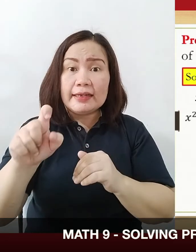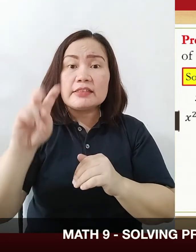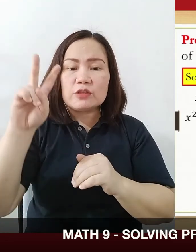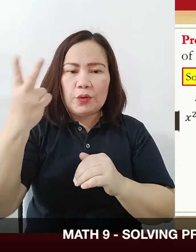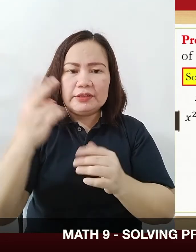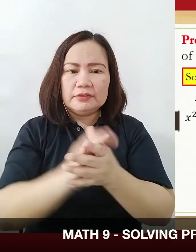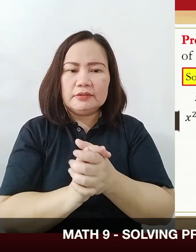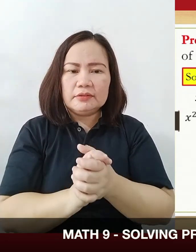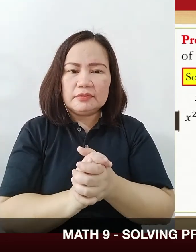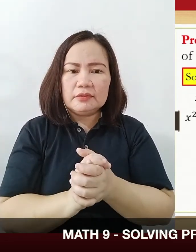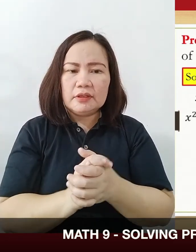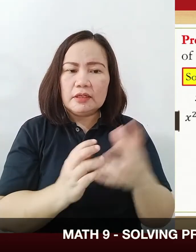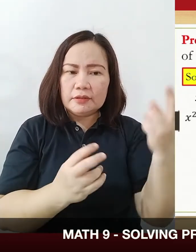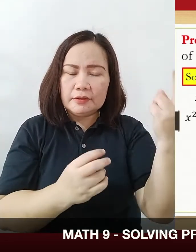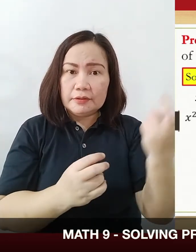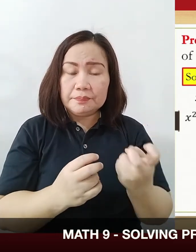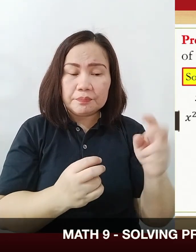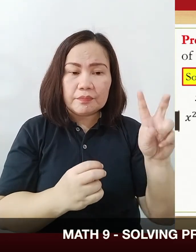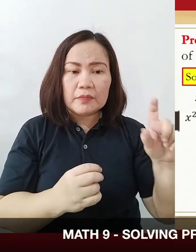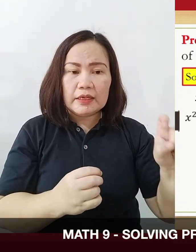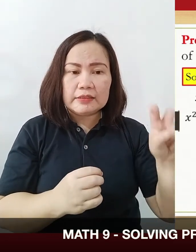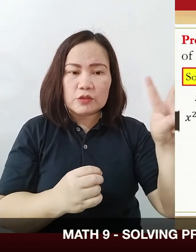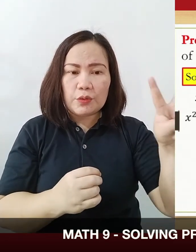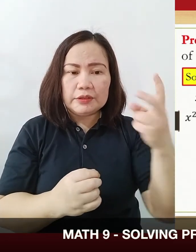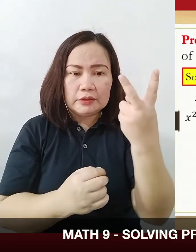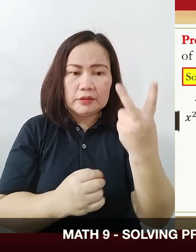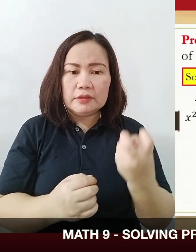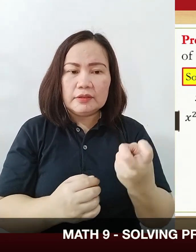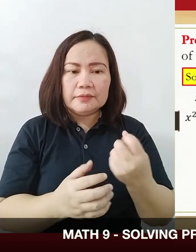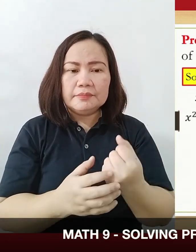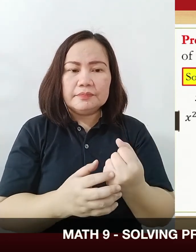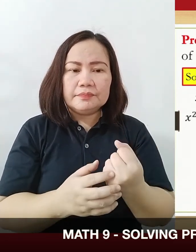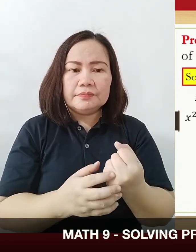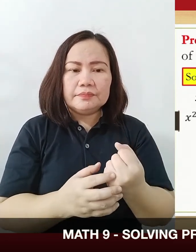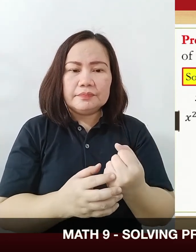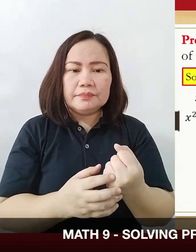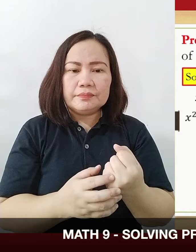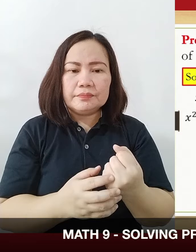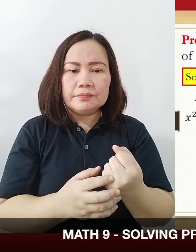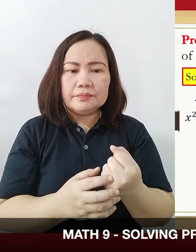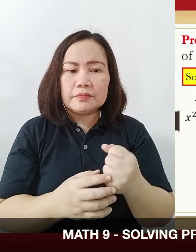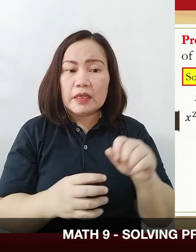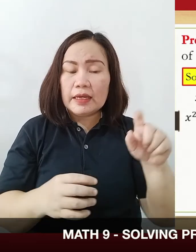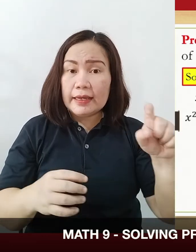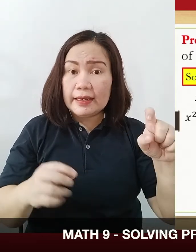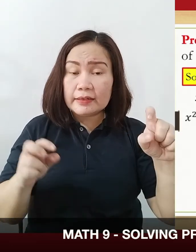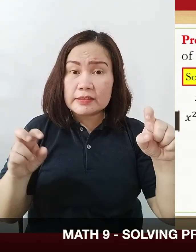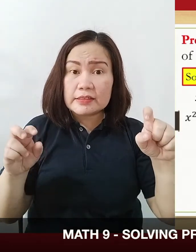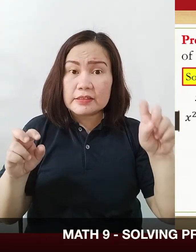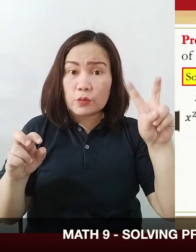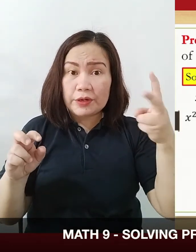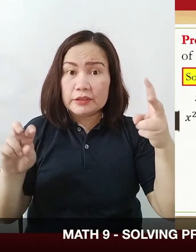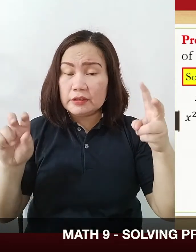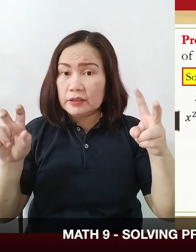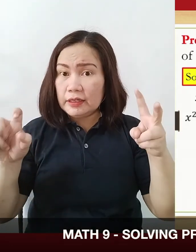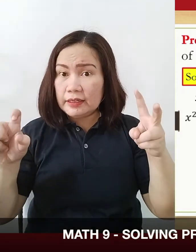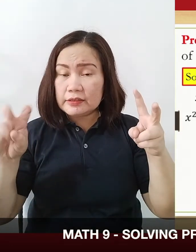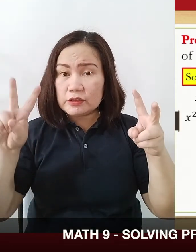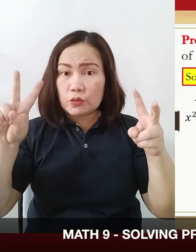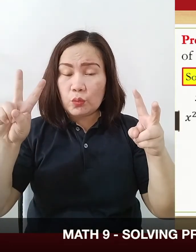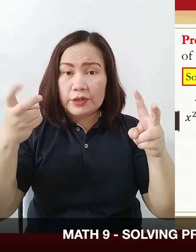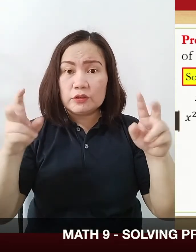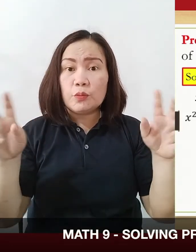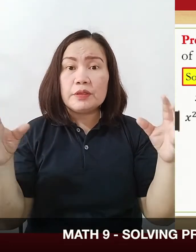And then, minus 38x, we will just copy. And then, we will transpose 193 to the left side